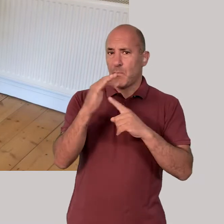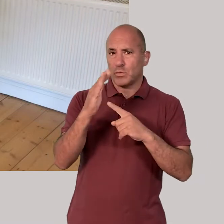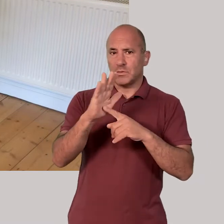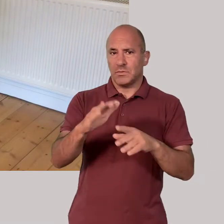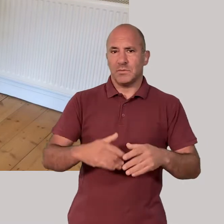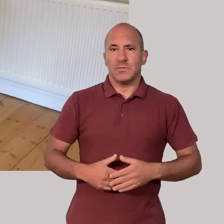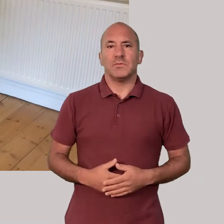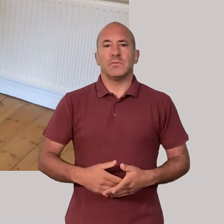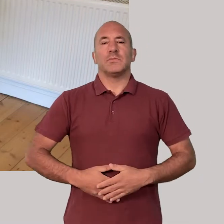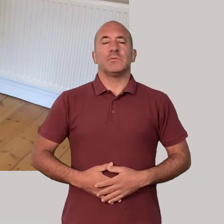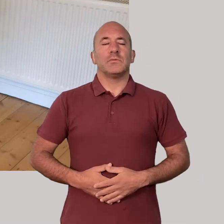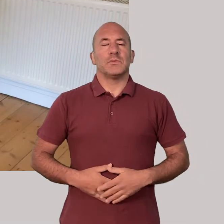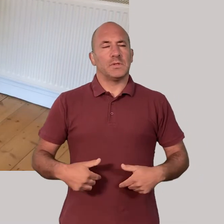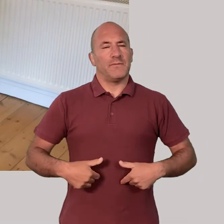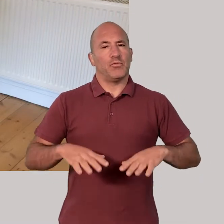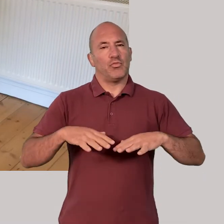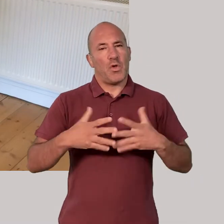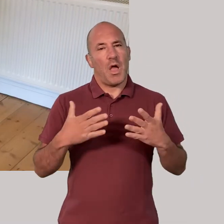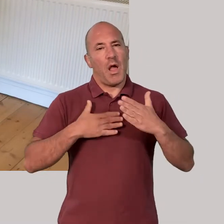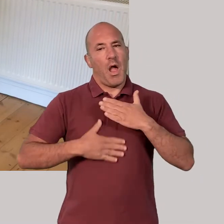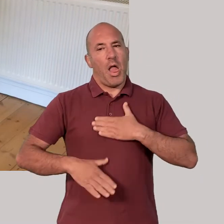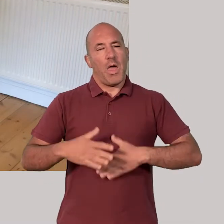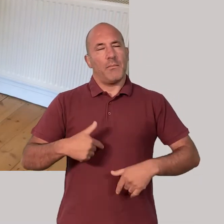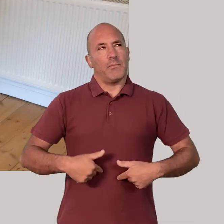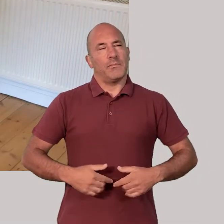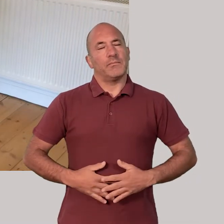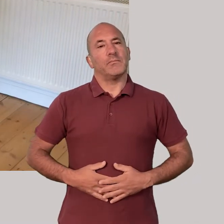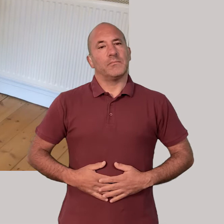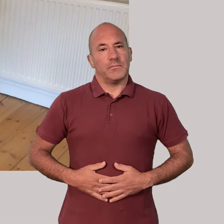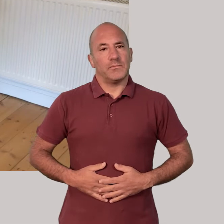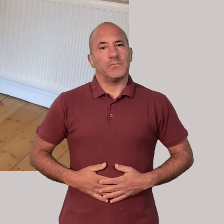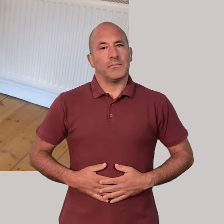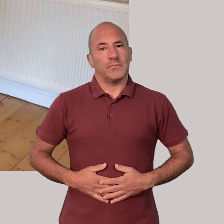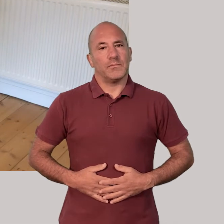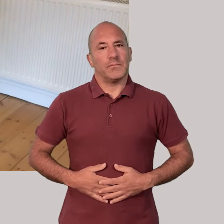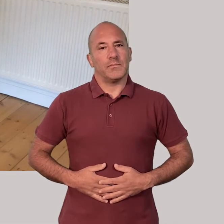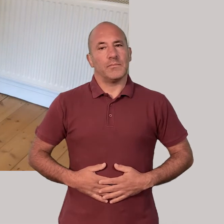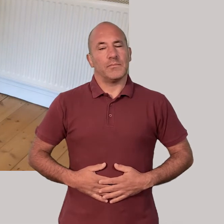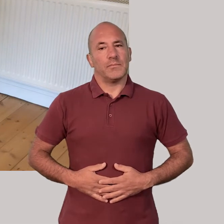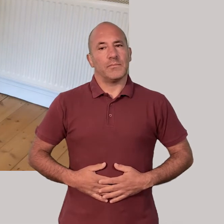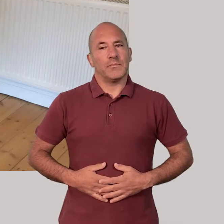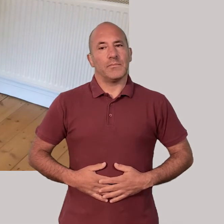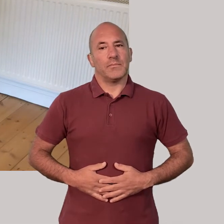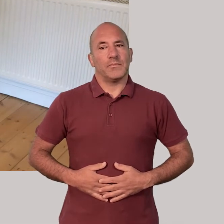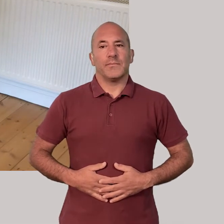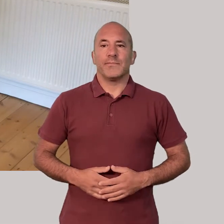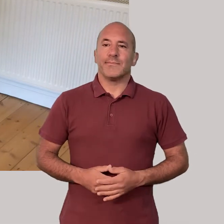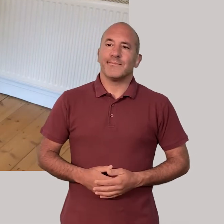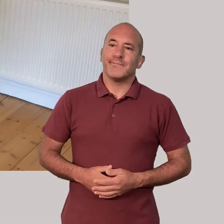other exercises. And see how relaxed and calm your tummy can be.